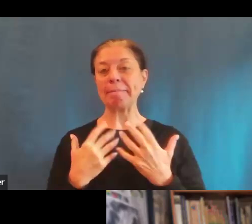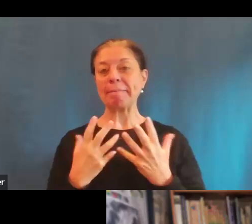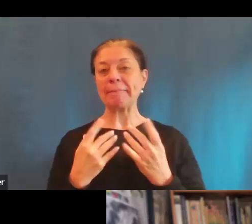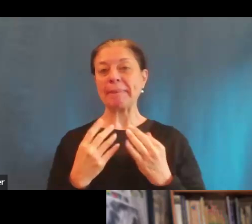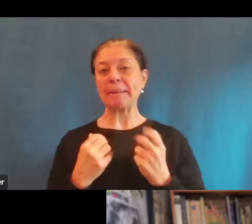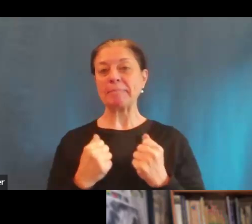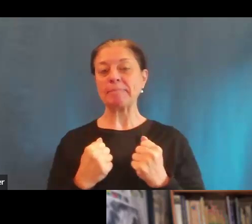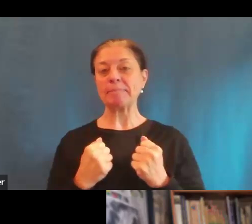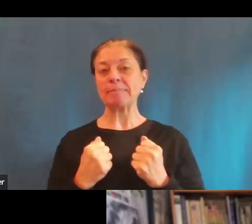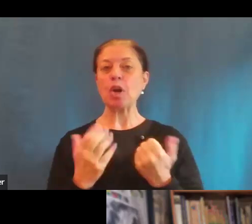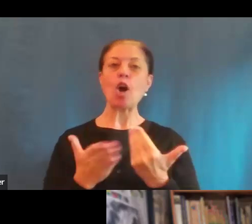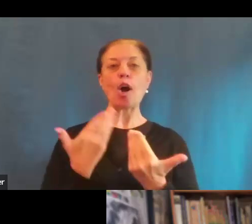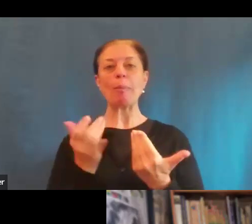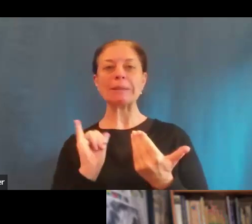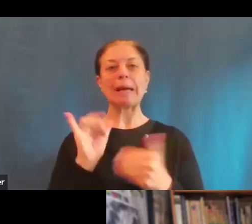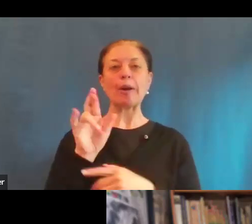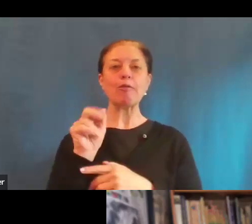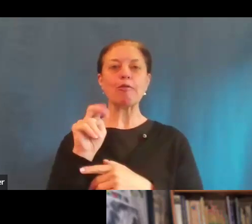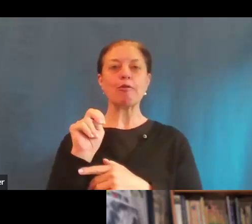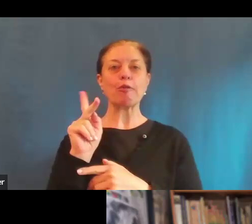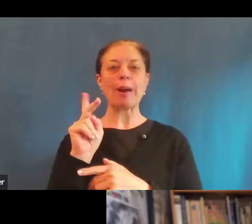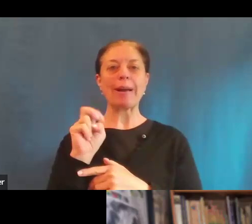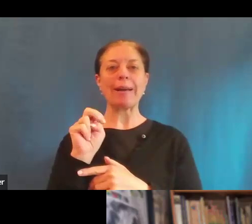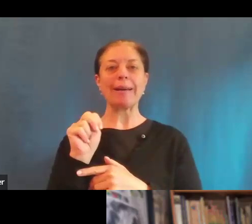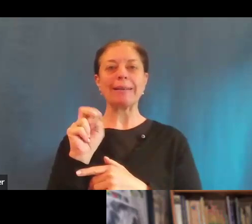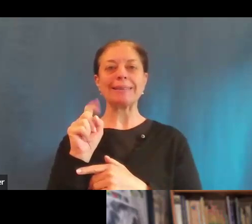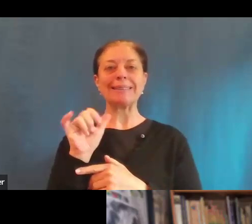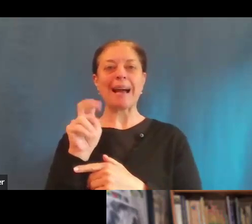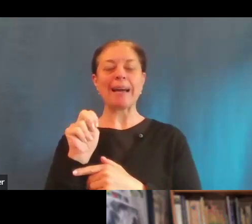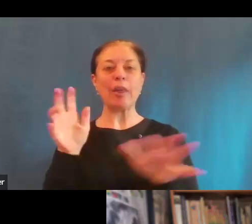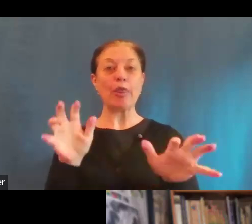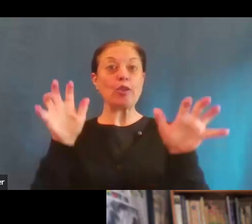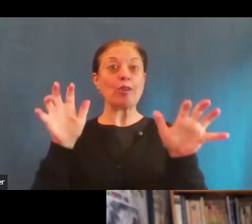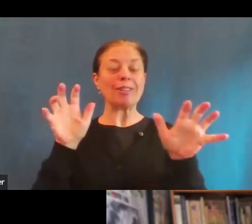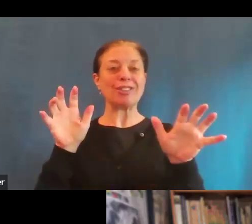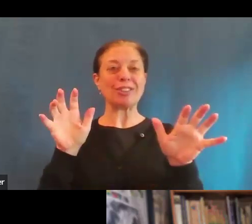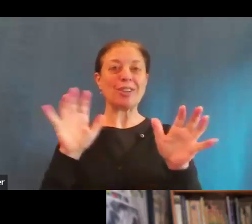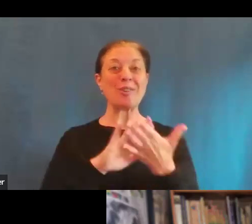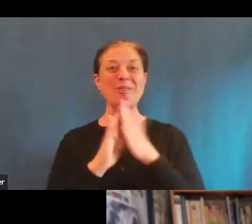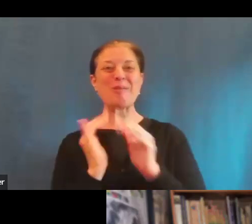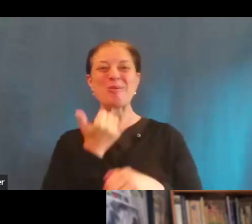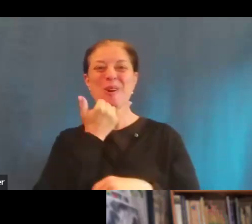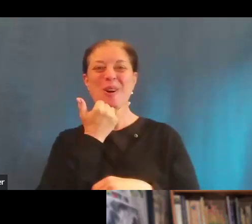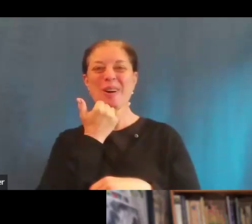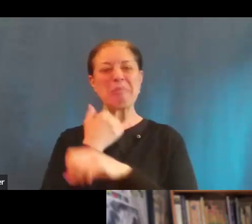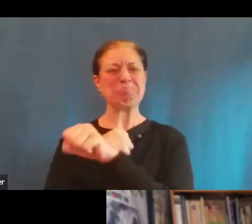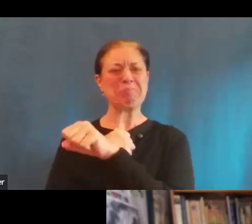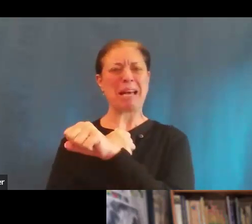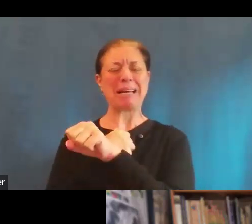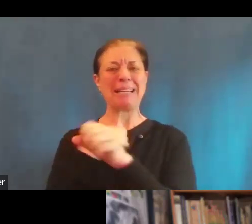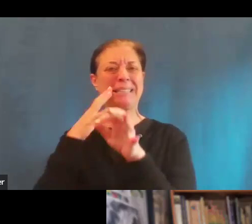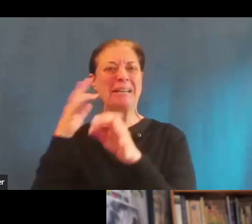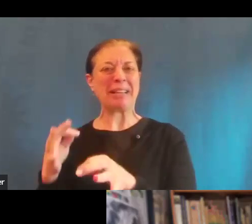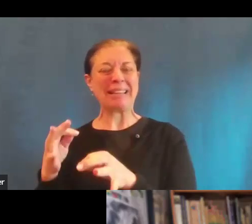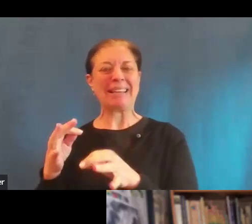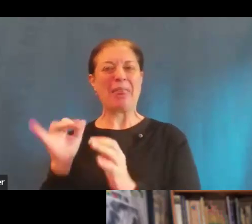the he's almost like a Frankenstein, where like the creature goes wrong and Yeah, then it's yeah, gonna it's be definitely